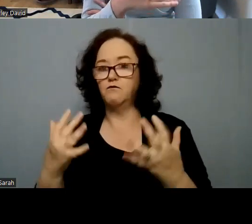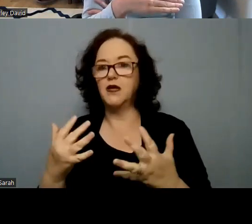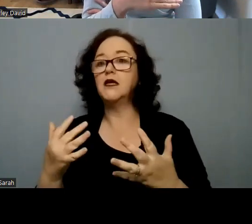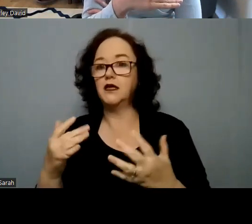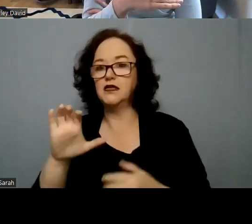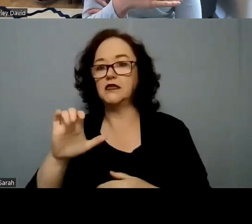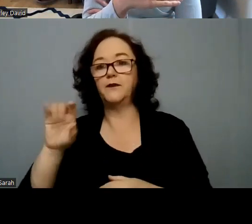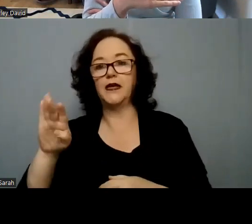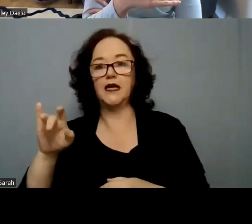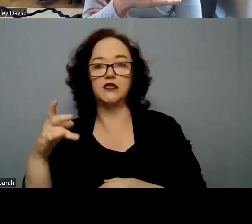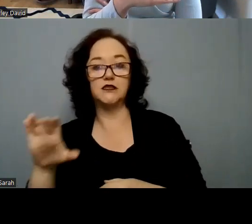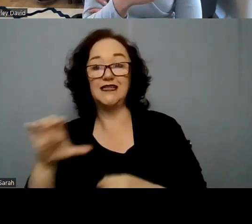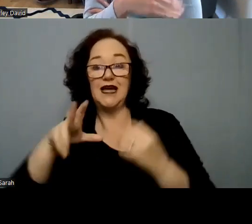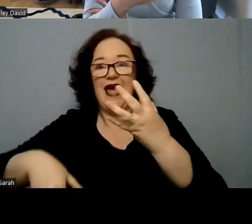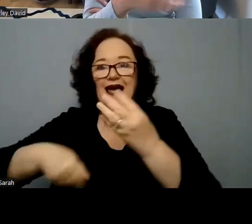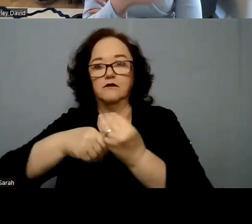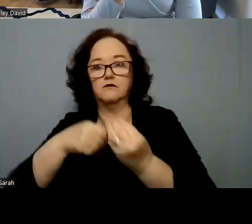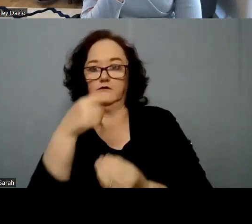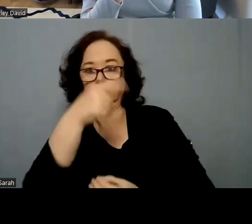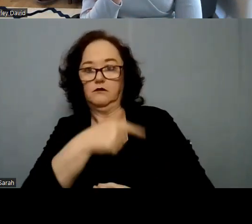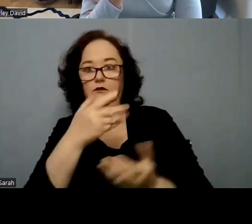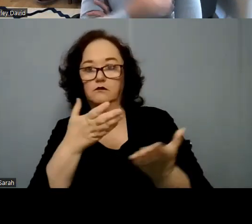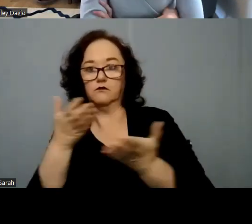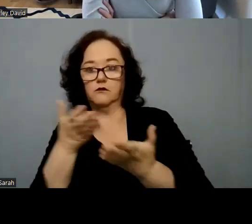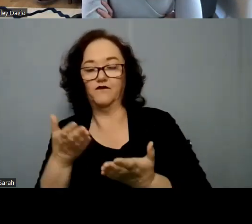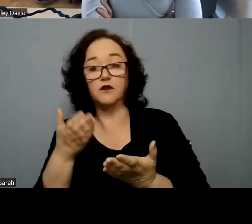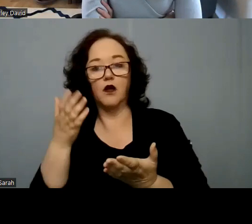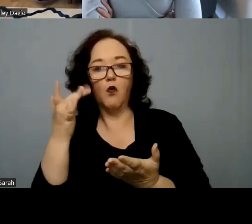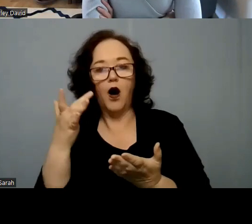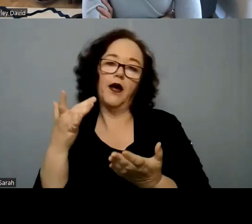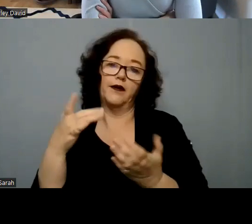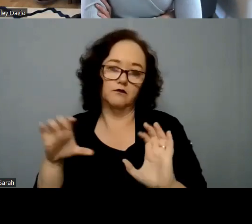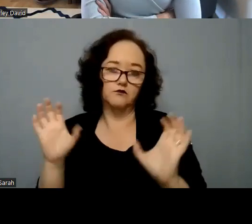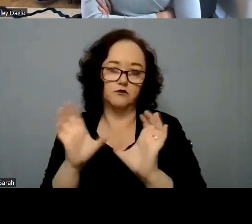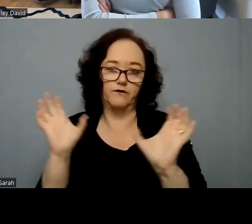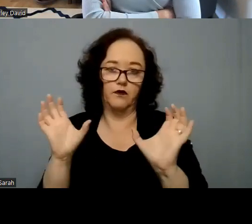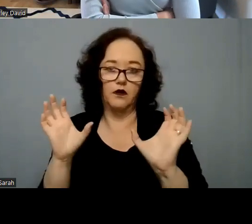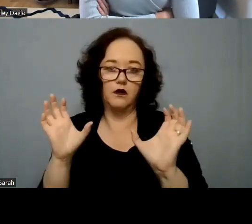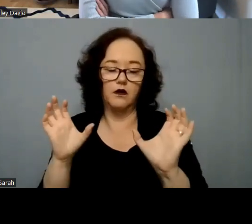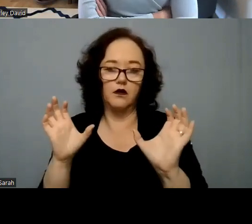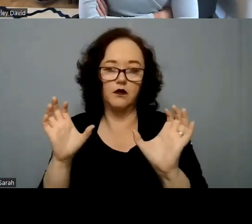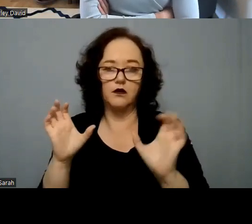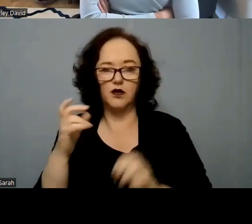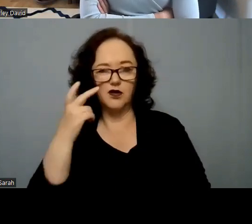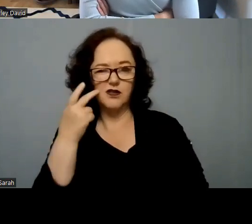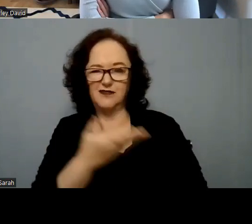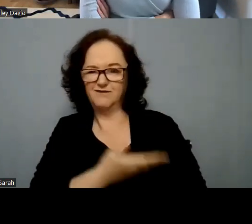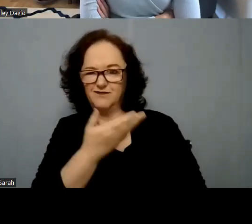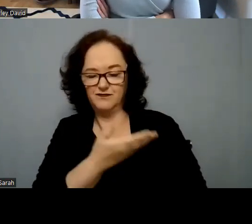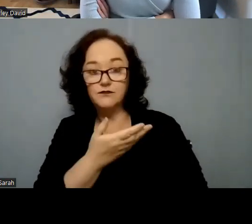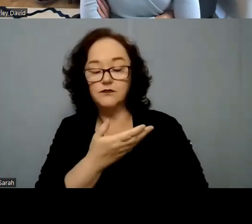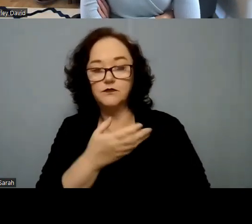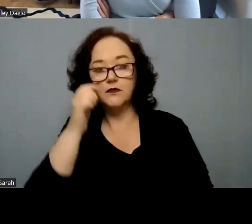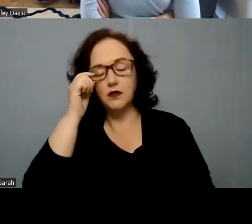result of becoming certified. You can see here just about half added those services as a direct result